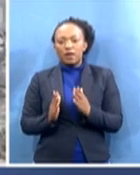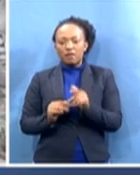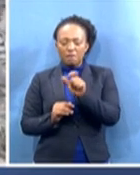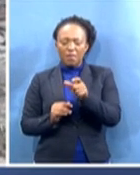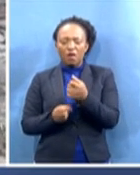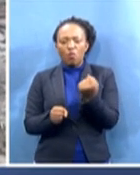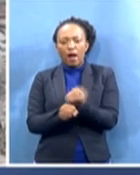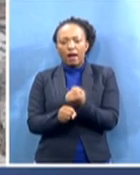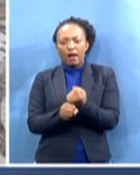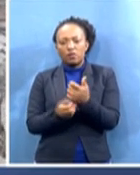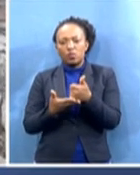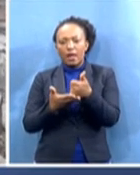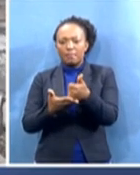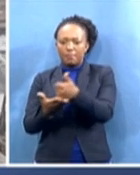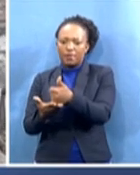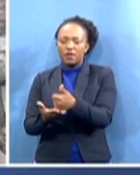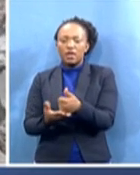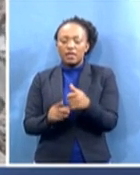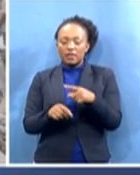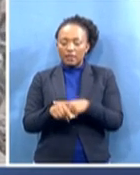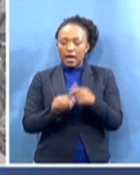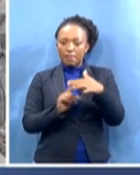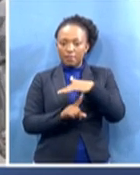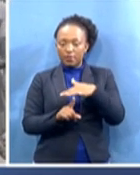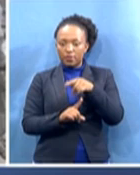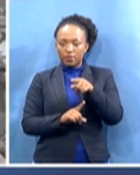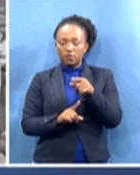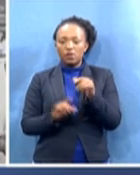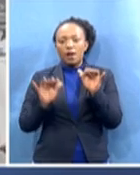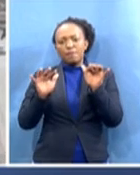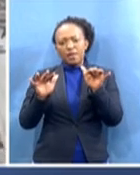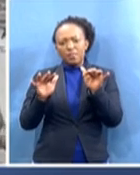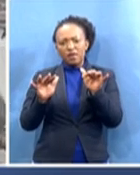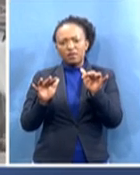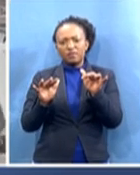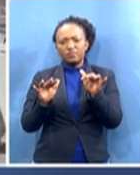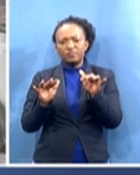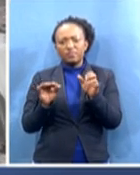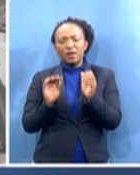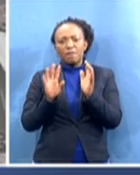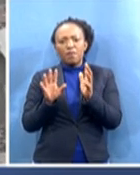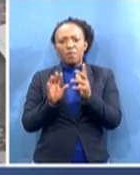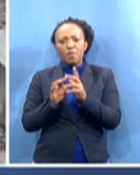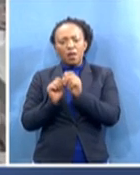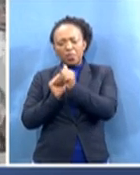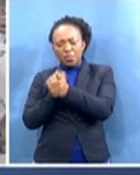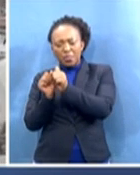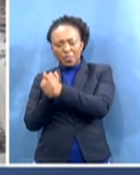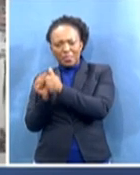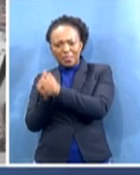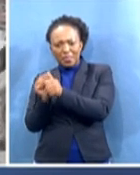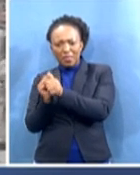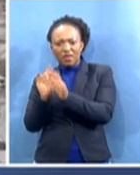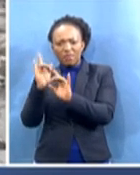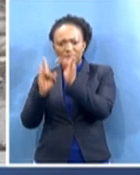came, the people was going out of the city and they went to Sake. There was some.